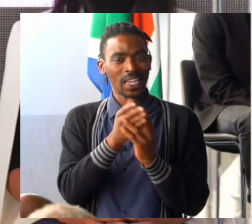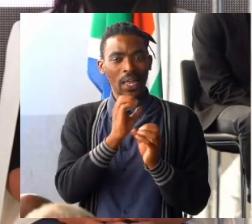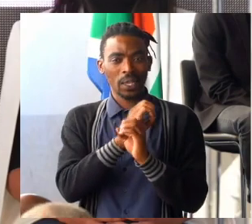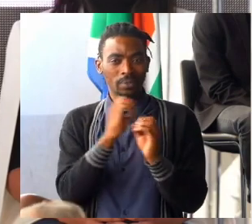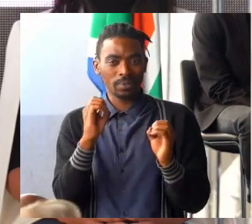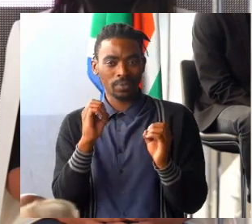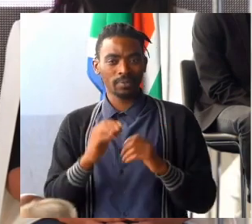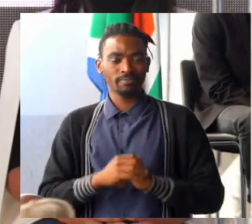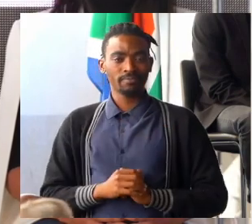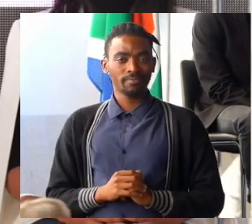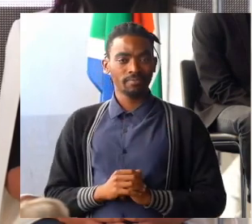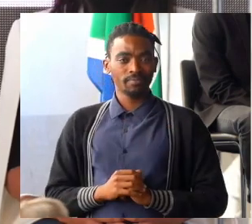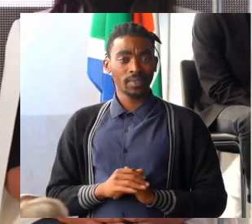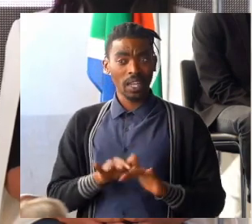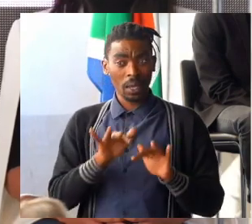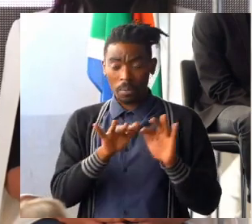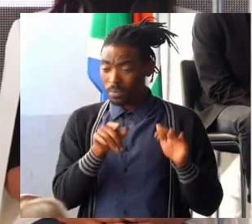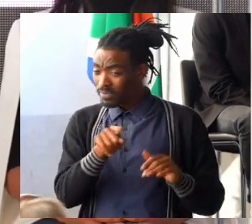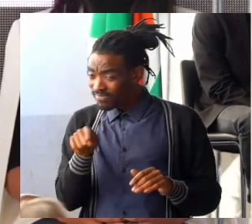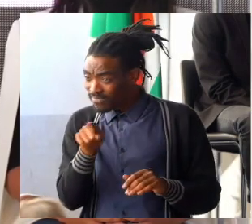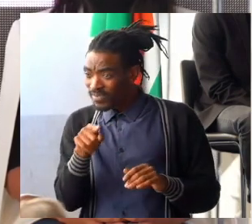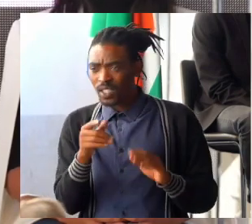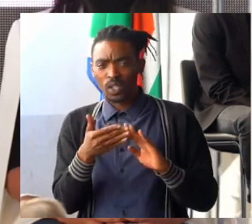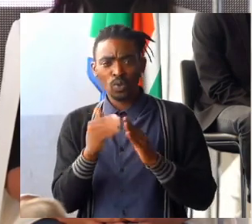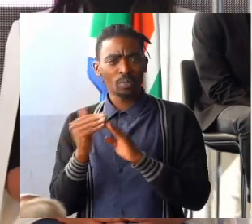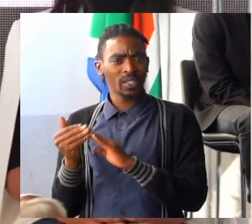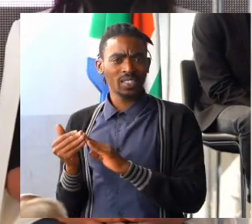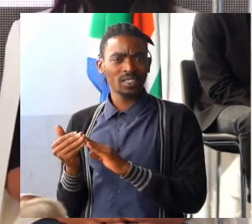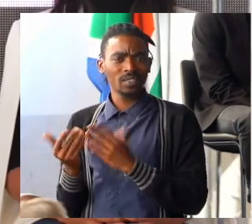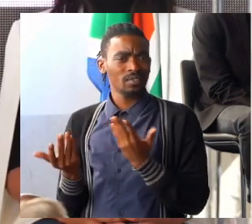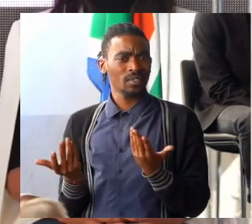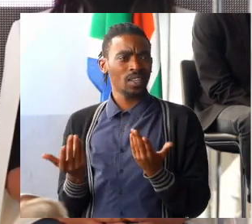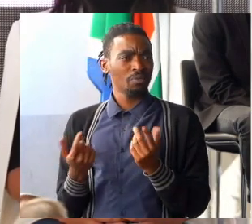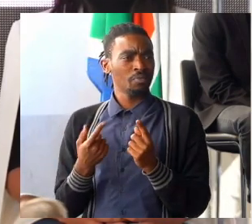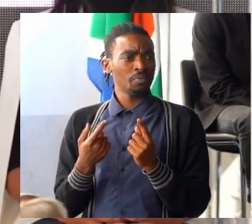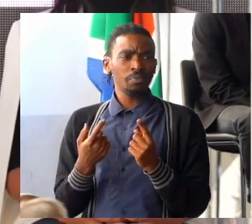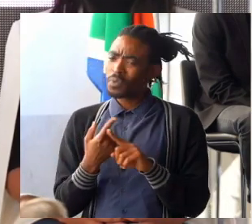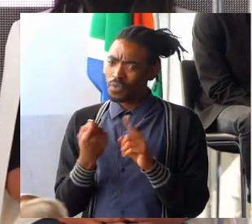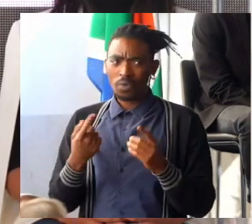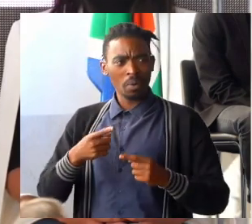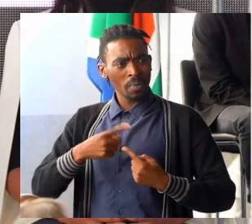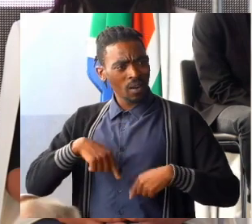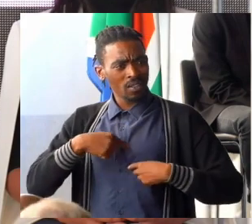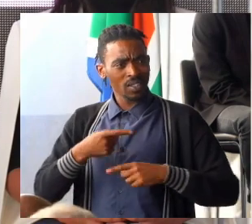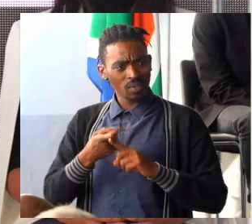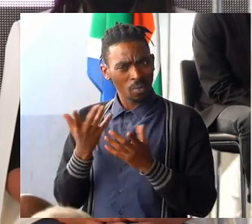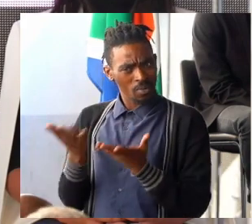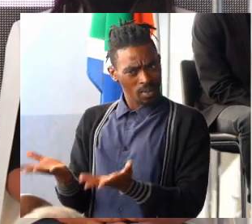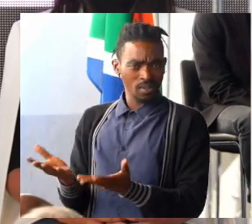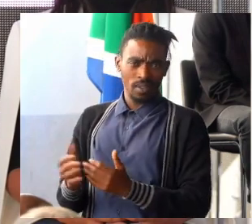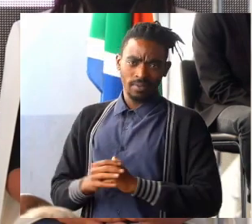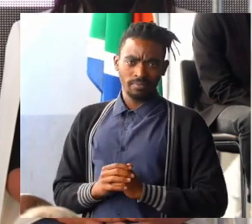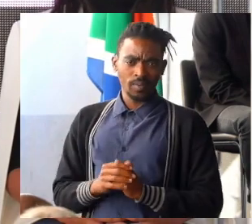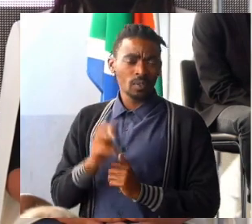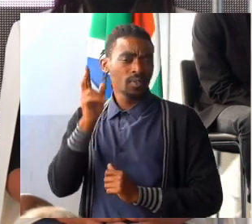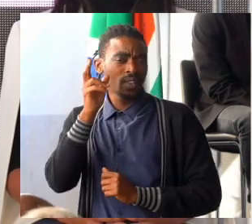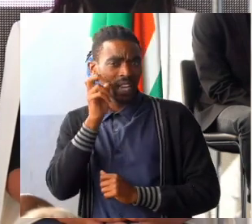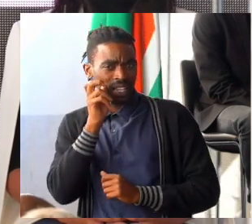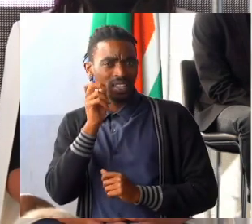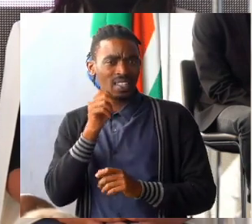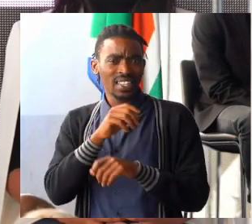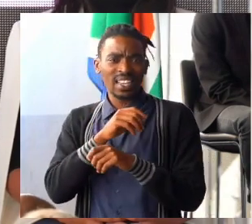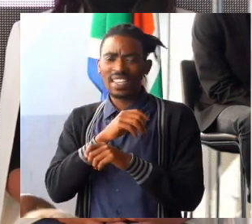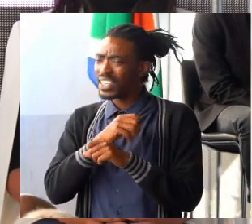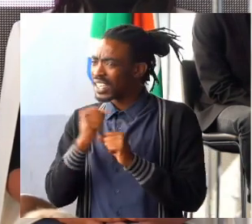The people of these communities, our communities, where we come from, are unseen, unheard,